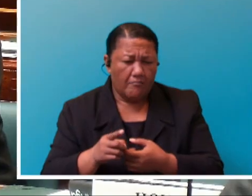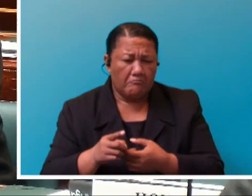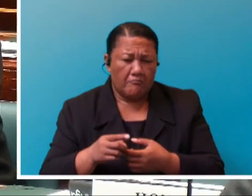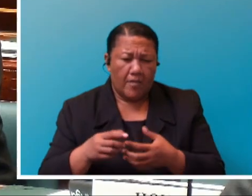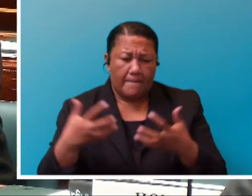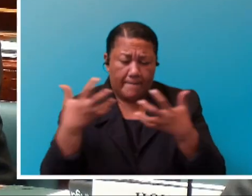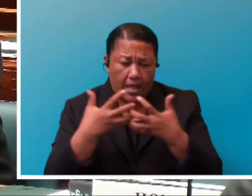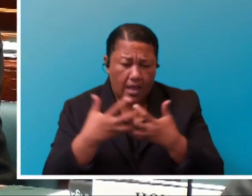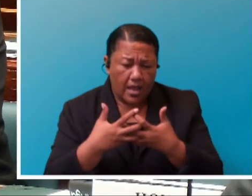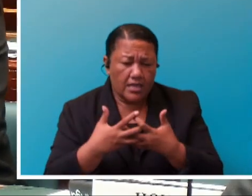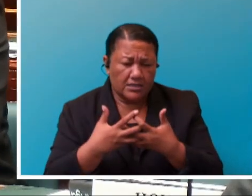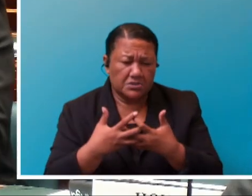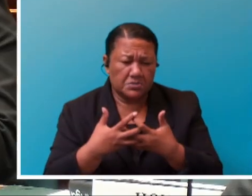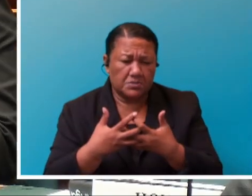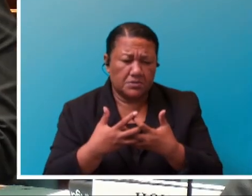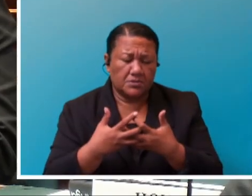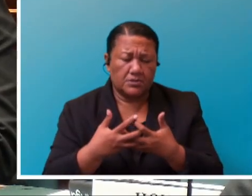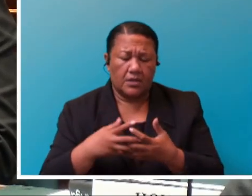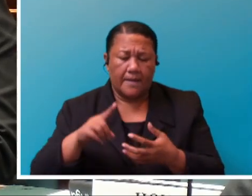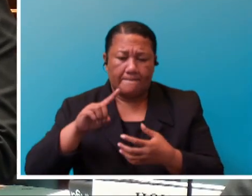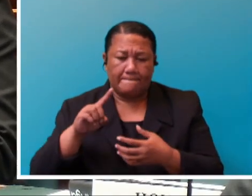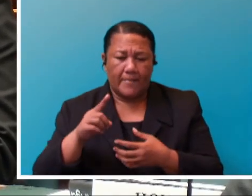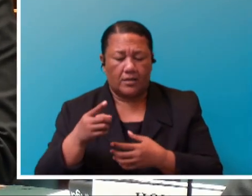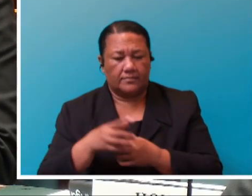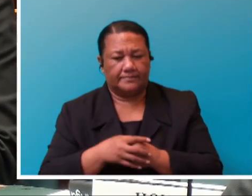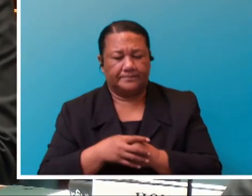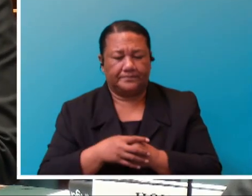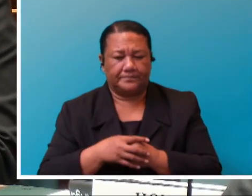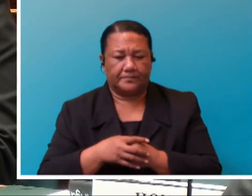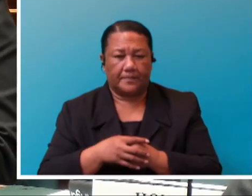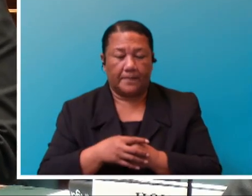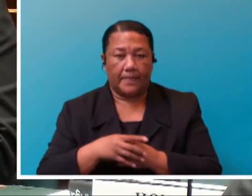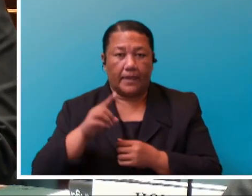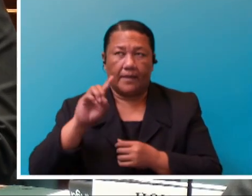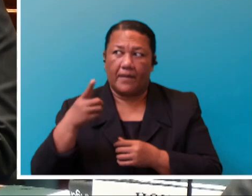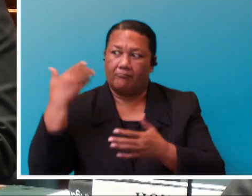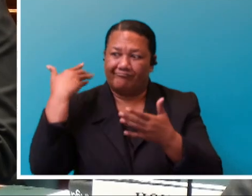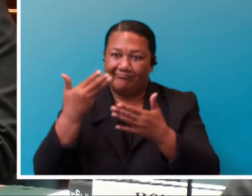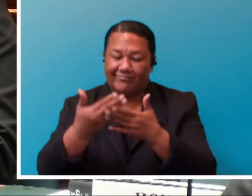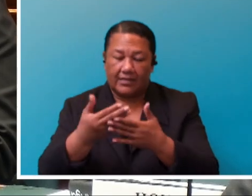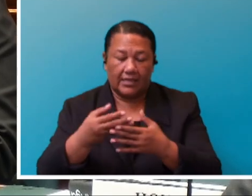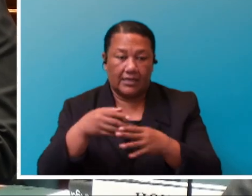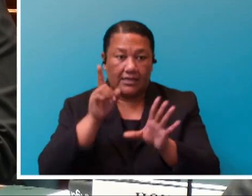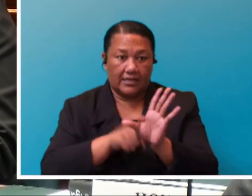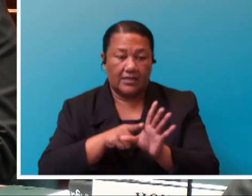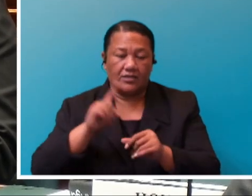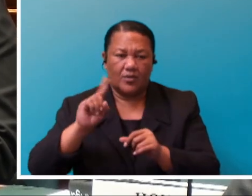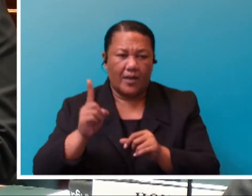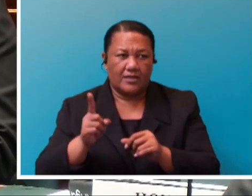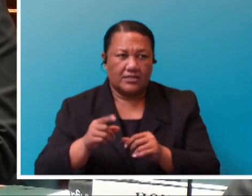that held power for 16 years and did nothing to maintain and repair or modernize the rail infrastructure.